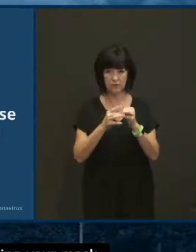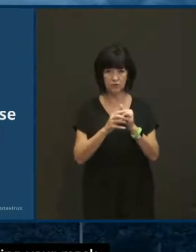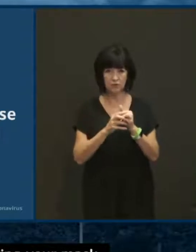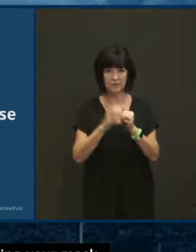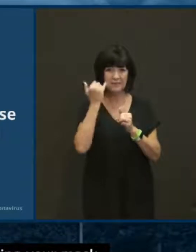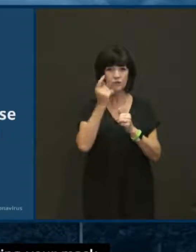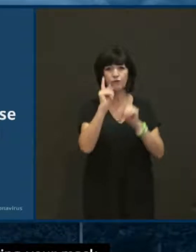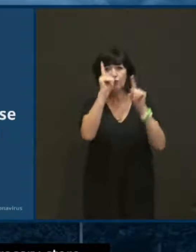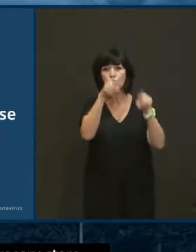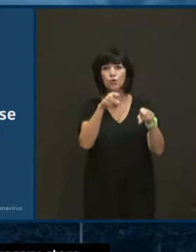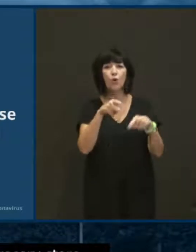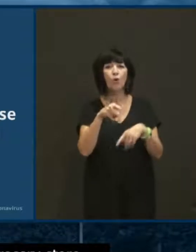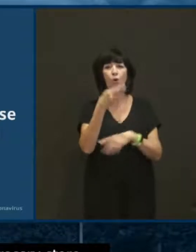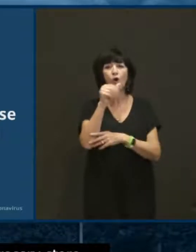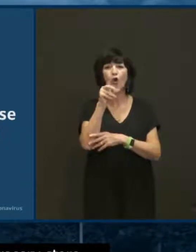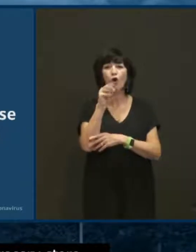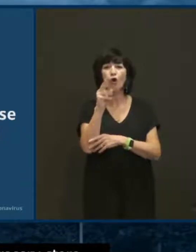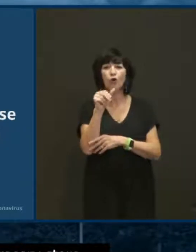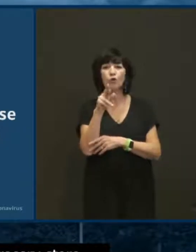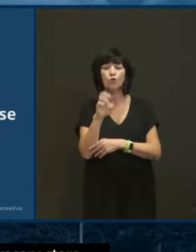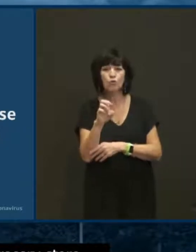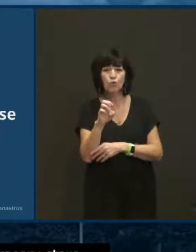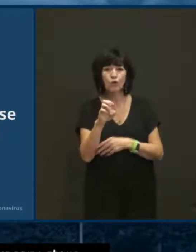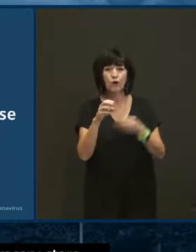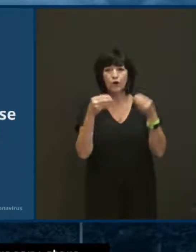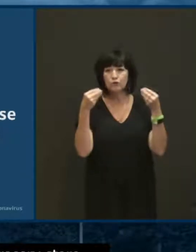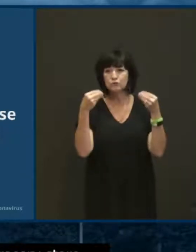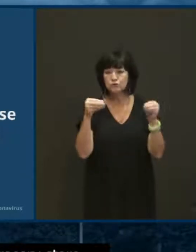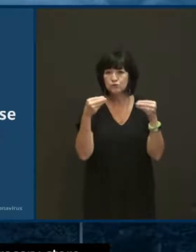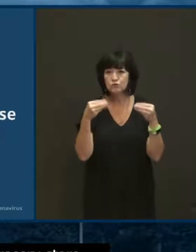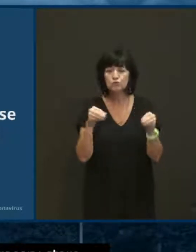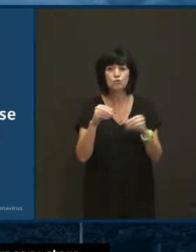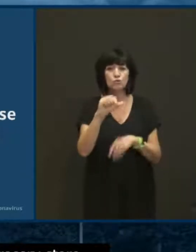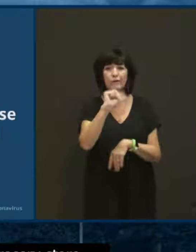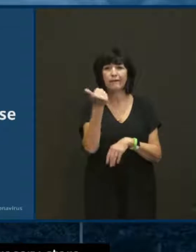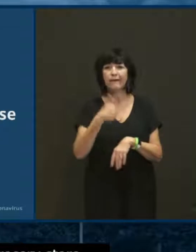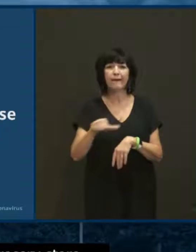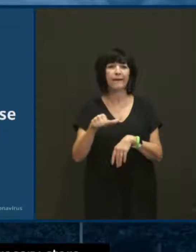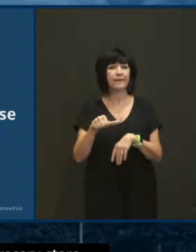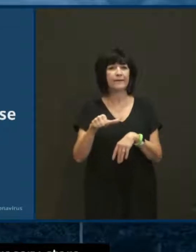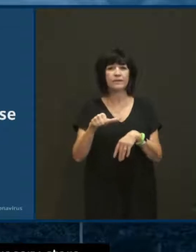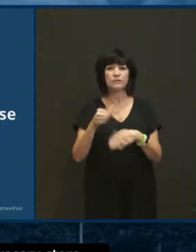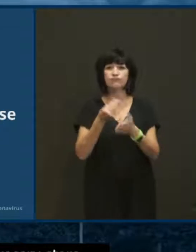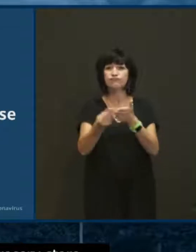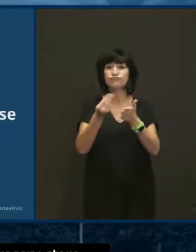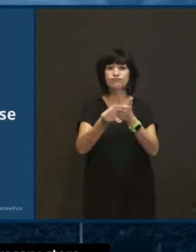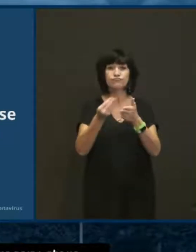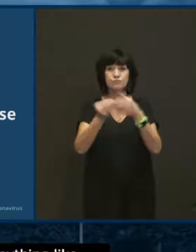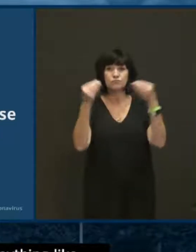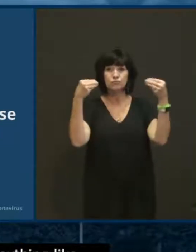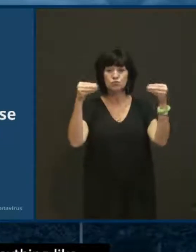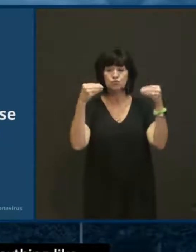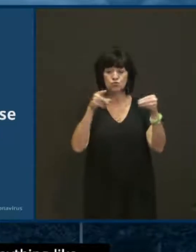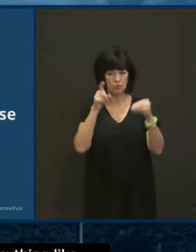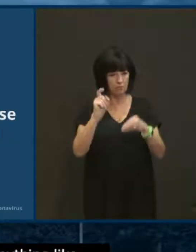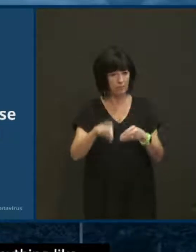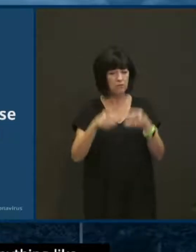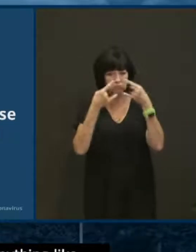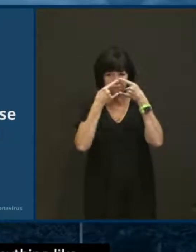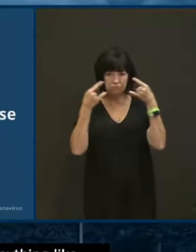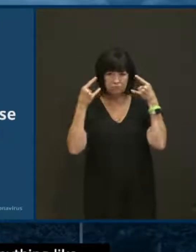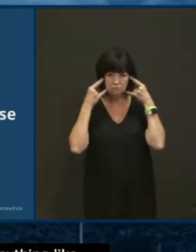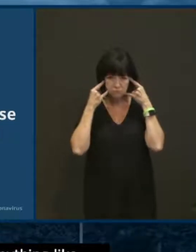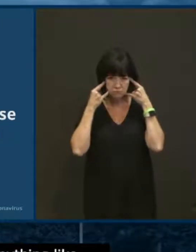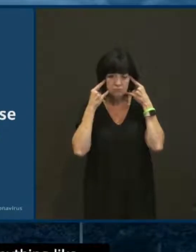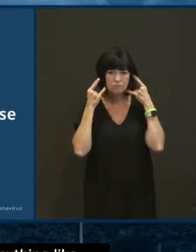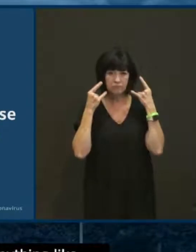hardware store, your retail establishment, anything like that. Wear your mask when you're not able to keep the